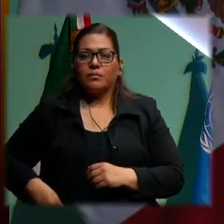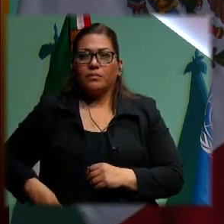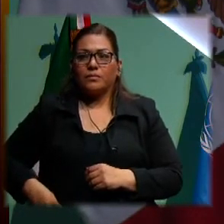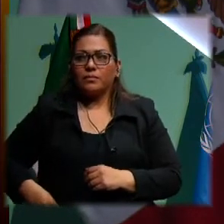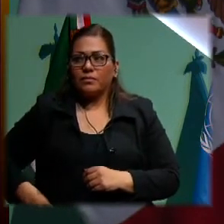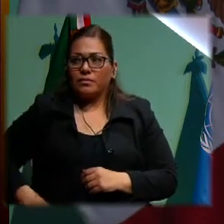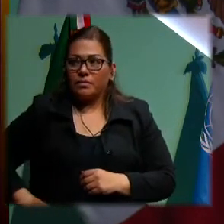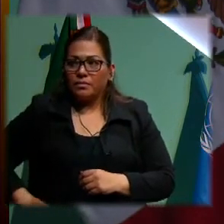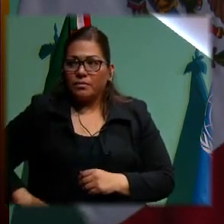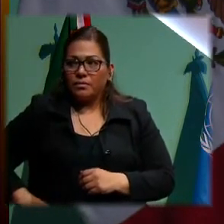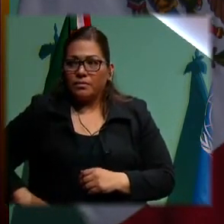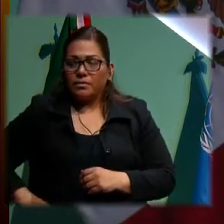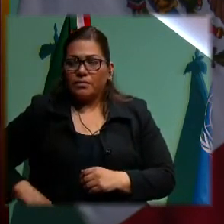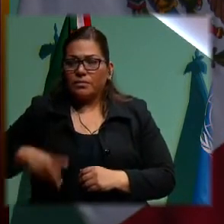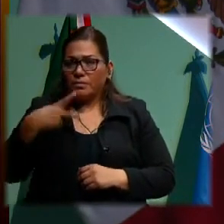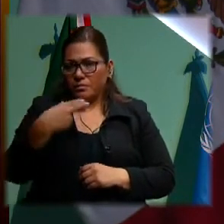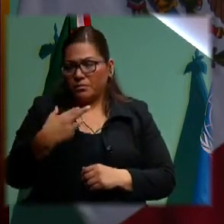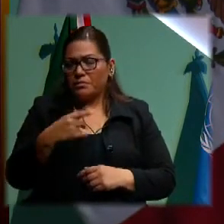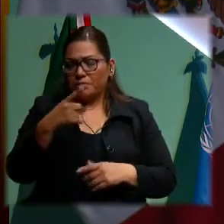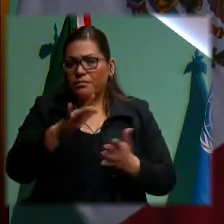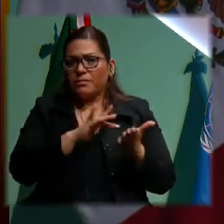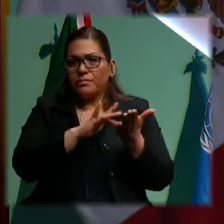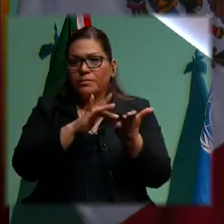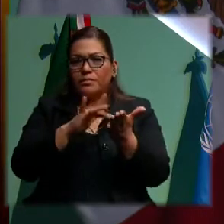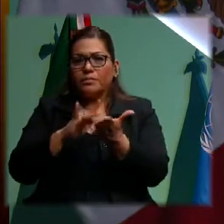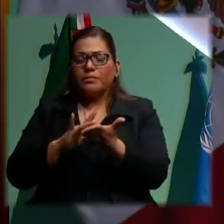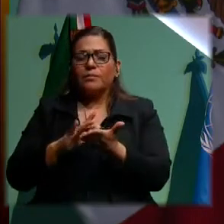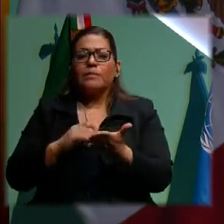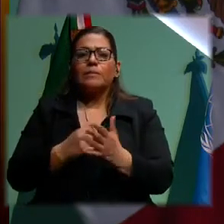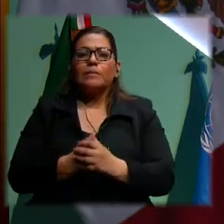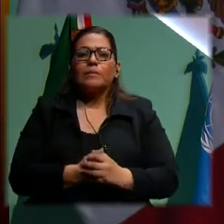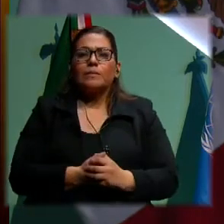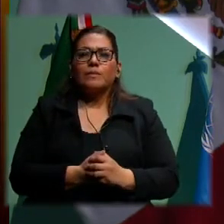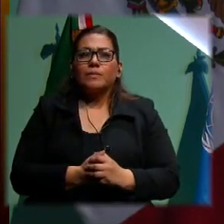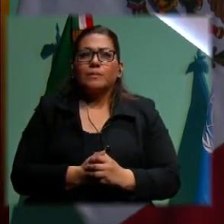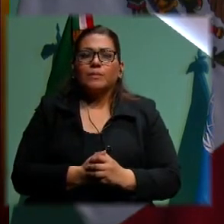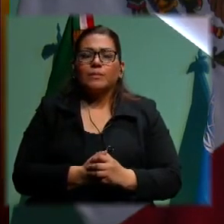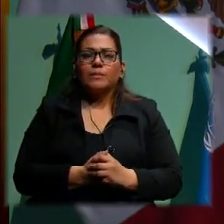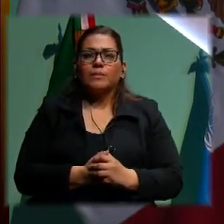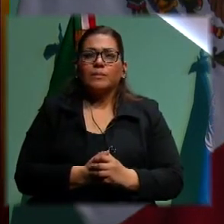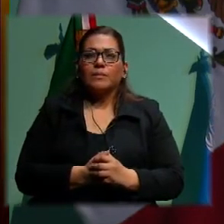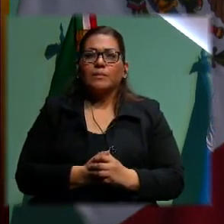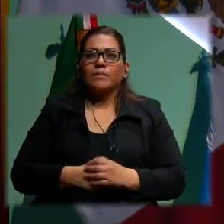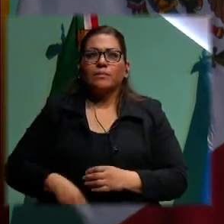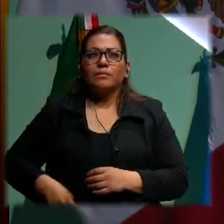by CGI, by the government of Mexico, by